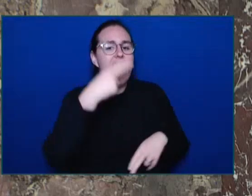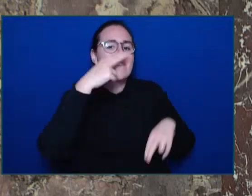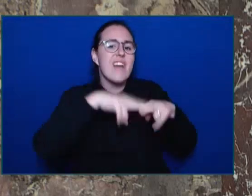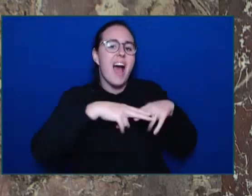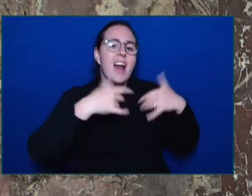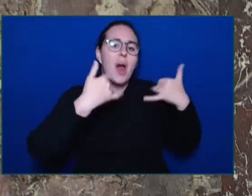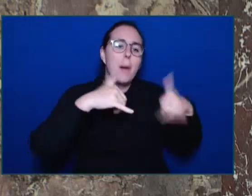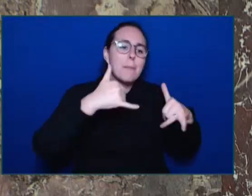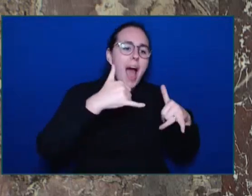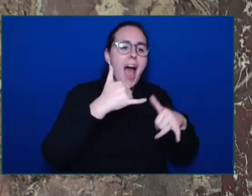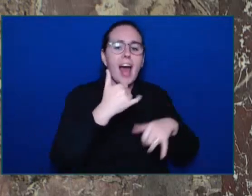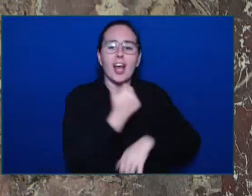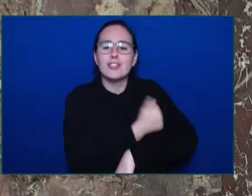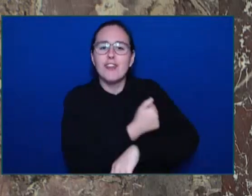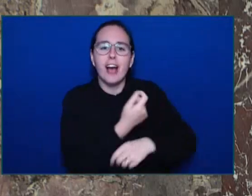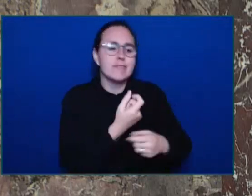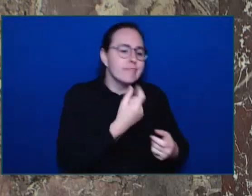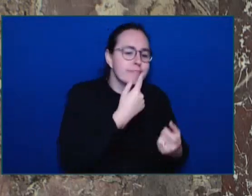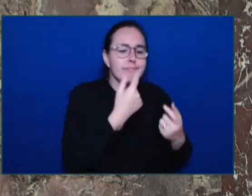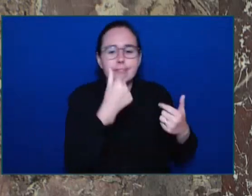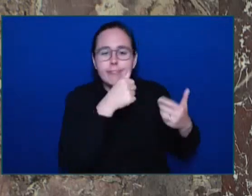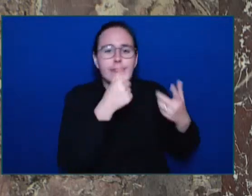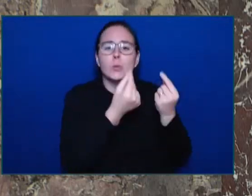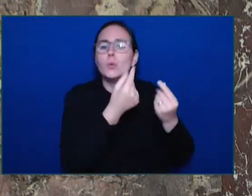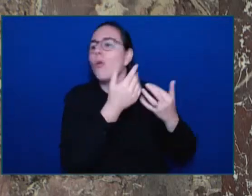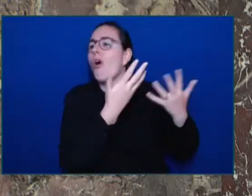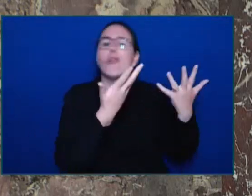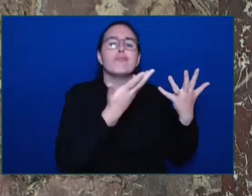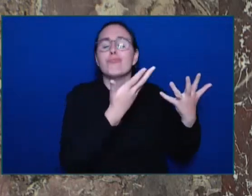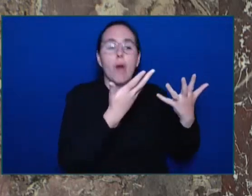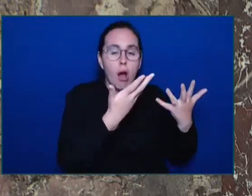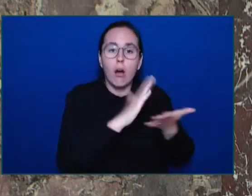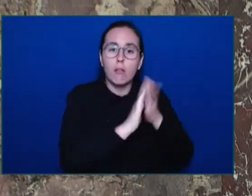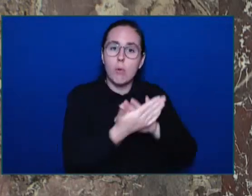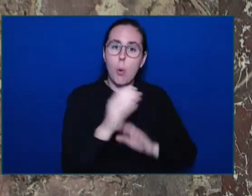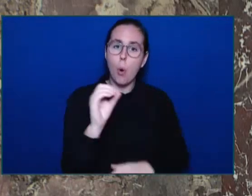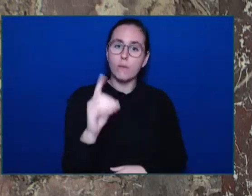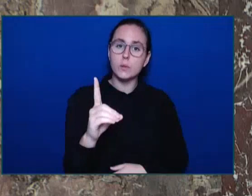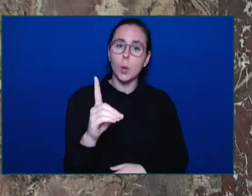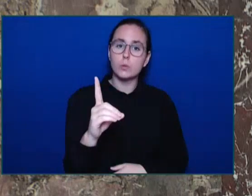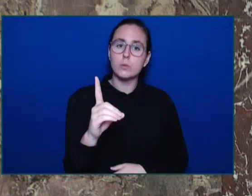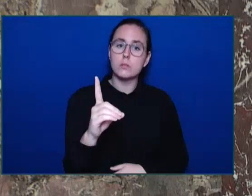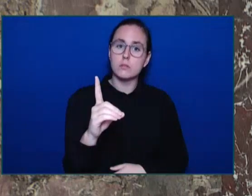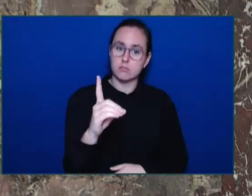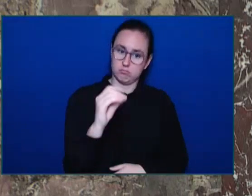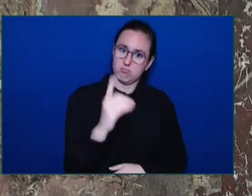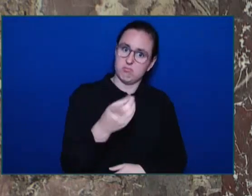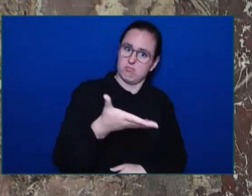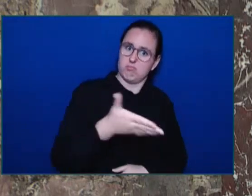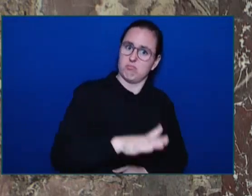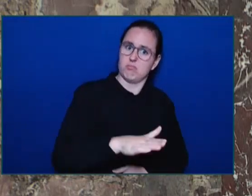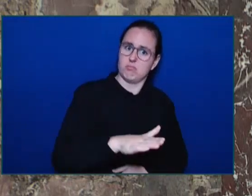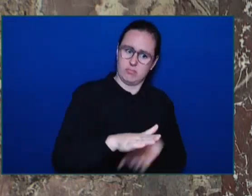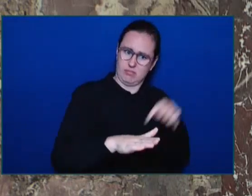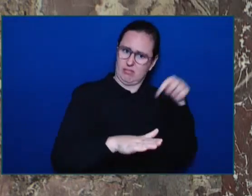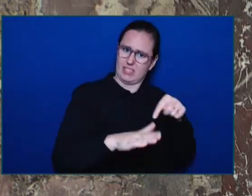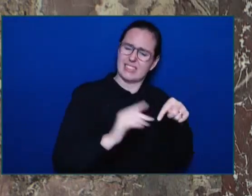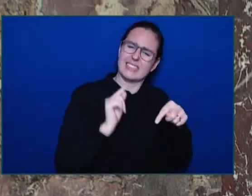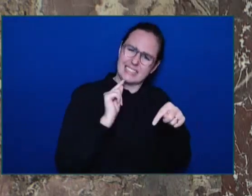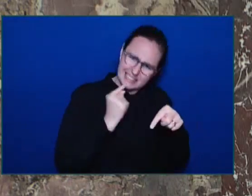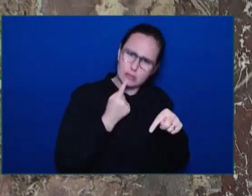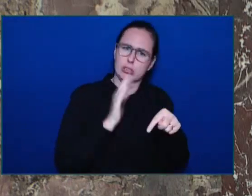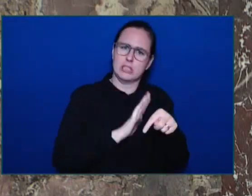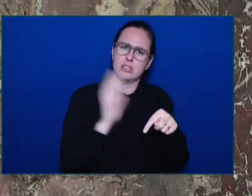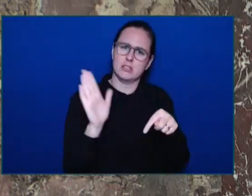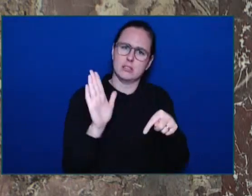issue, and our government is treating it seriously with a commitment through everything we do to work